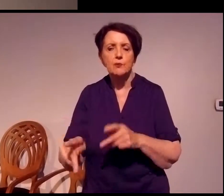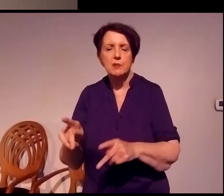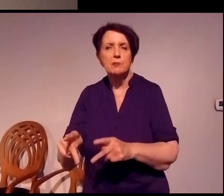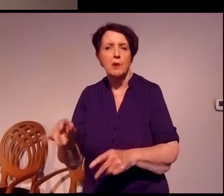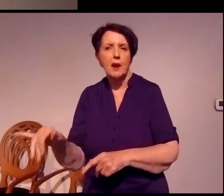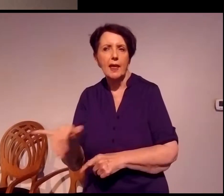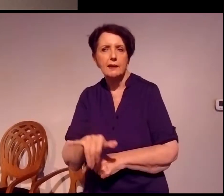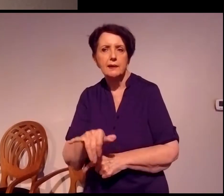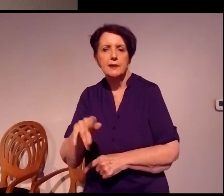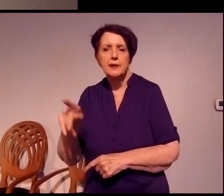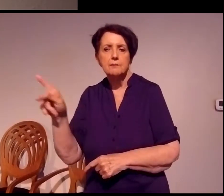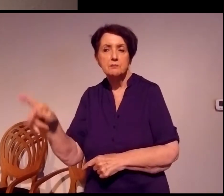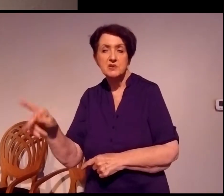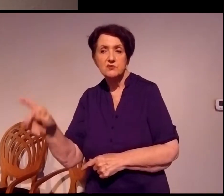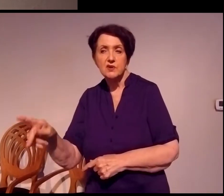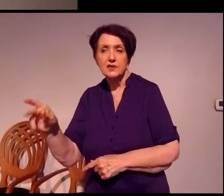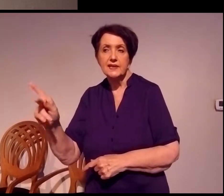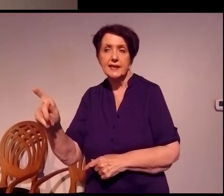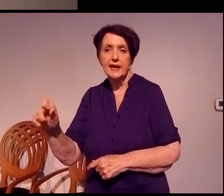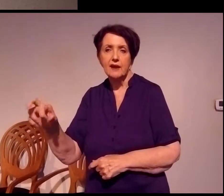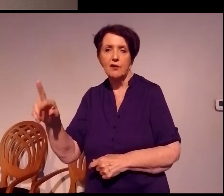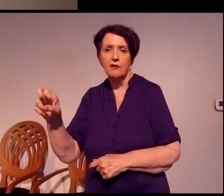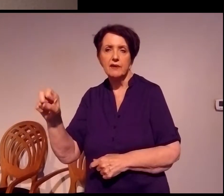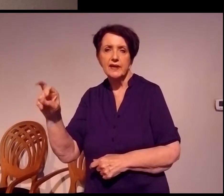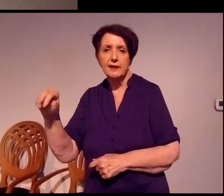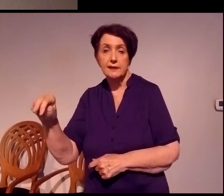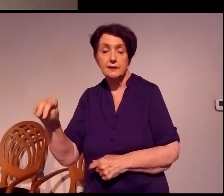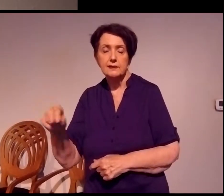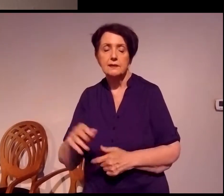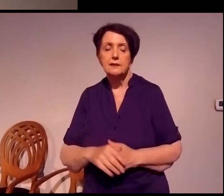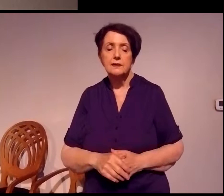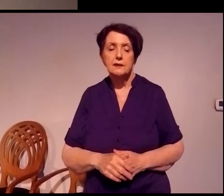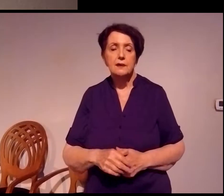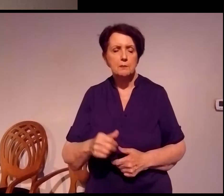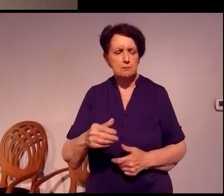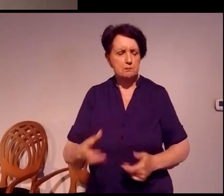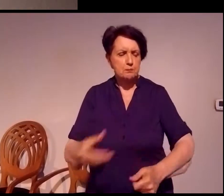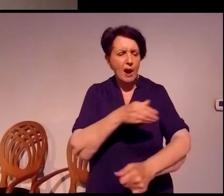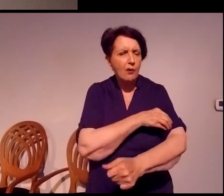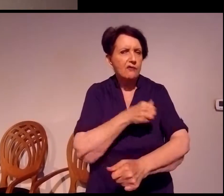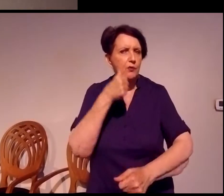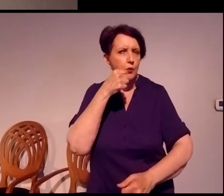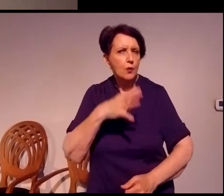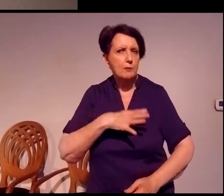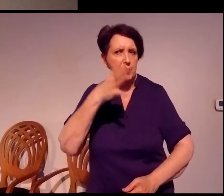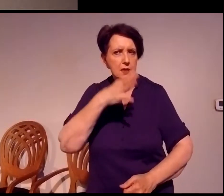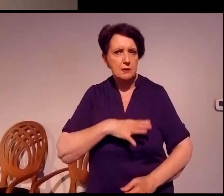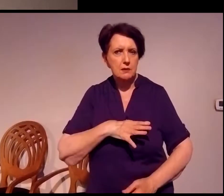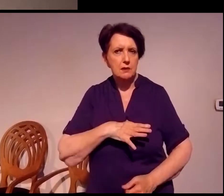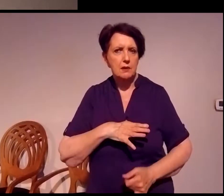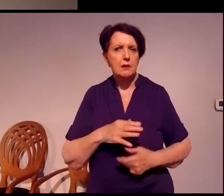women who are powerful and stand in their own power and bring forth their own gifts on the planet.